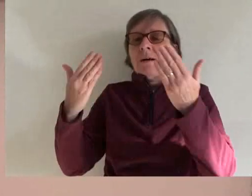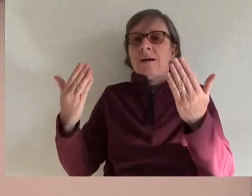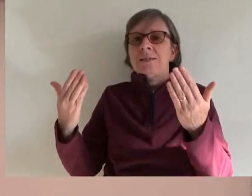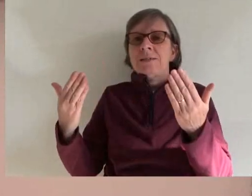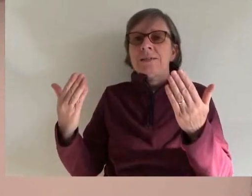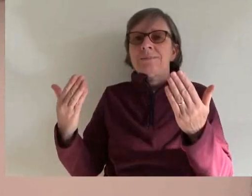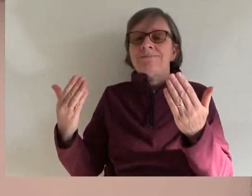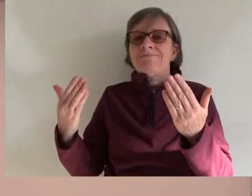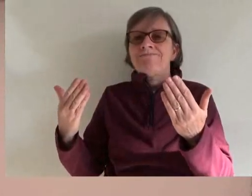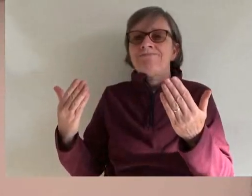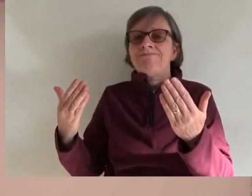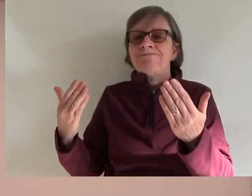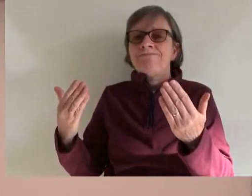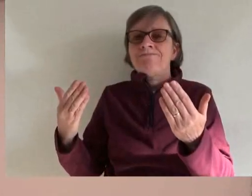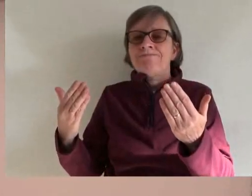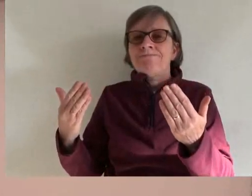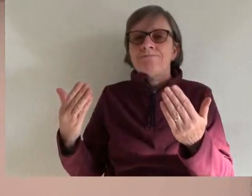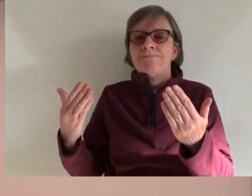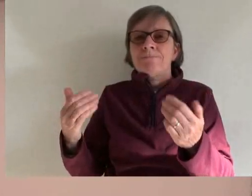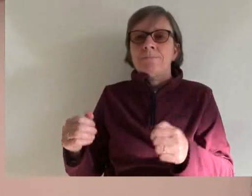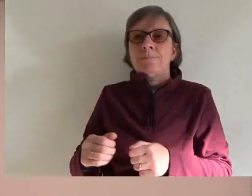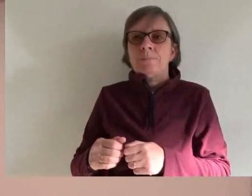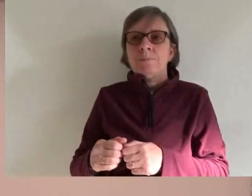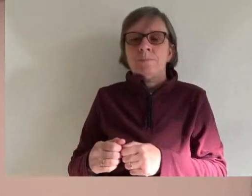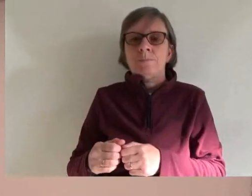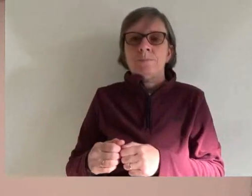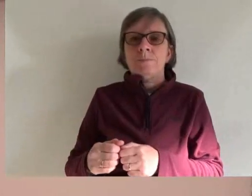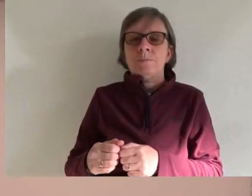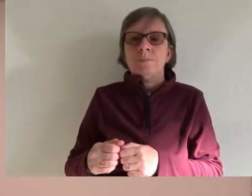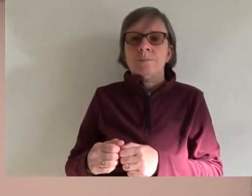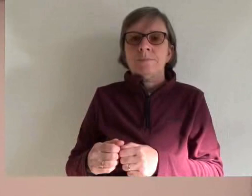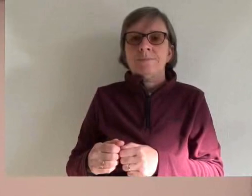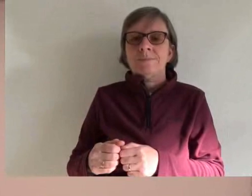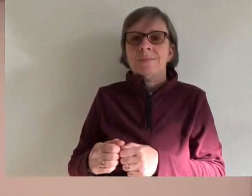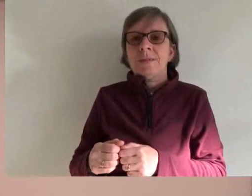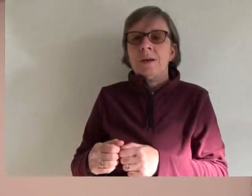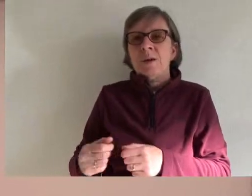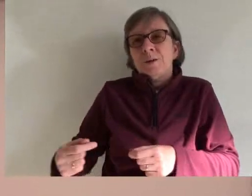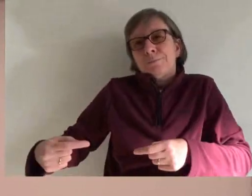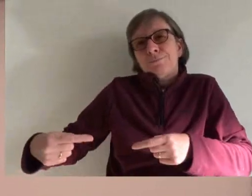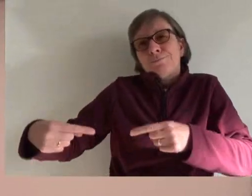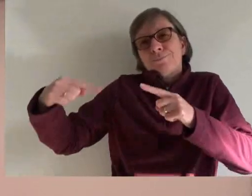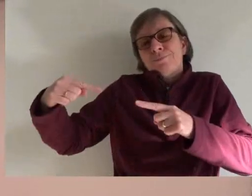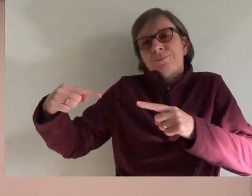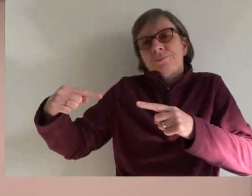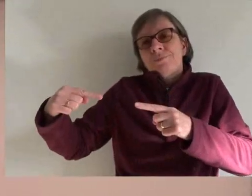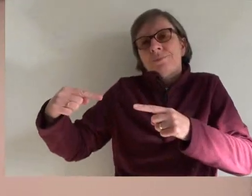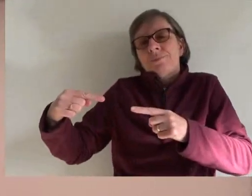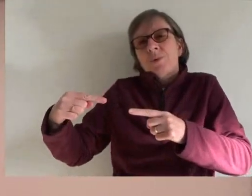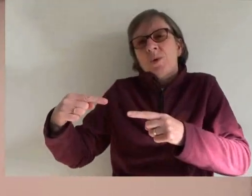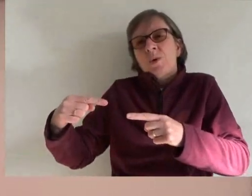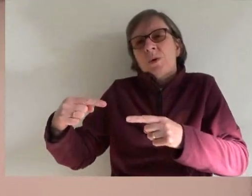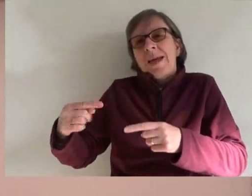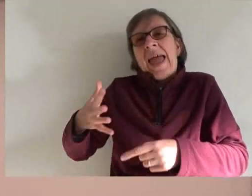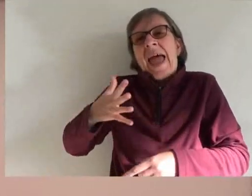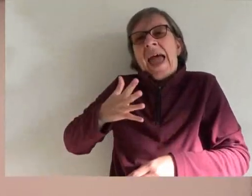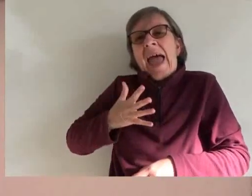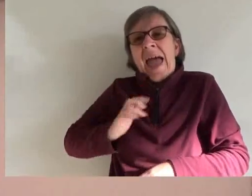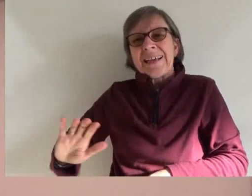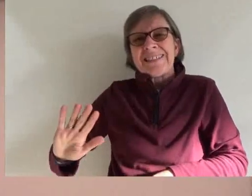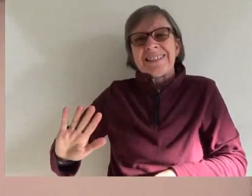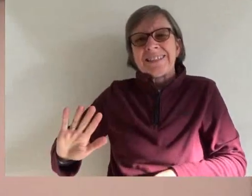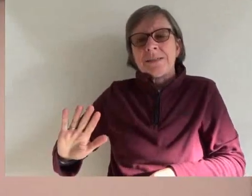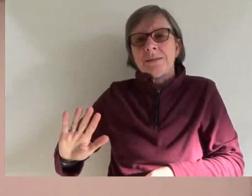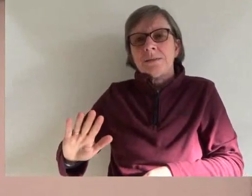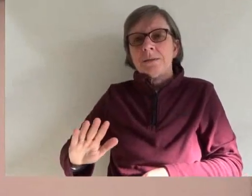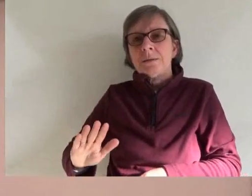there is nothing in him to make him stumble. That great contrast. But when he's talking about hate here, he's not really